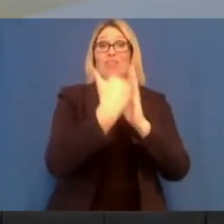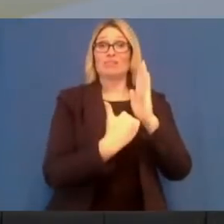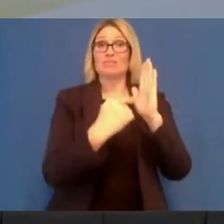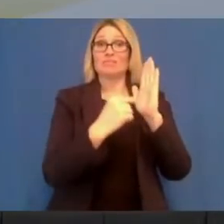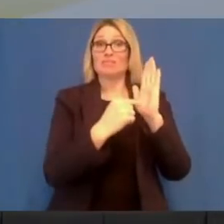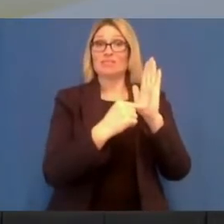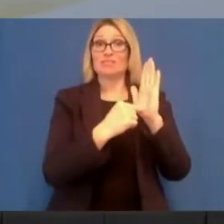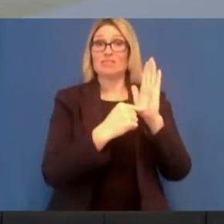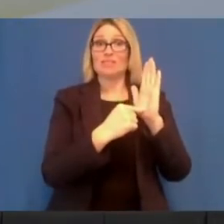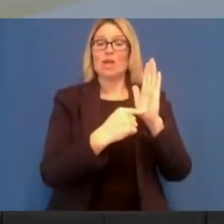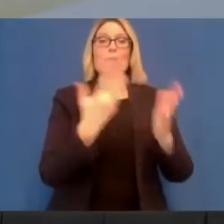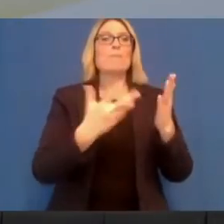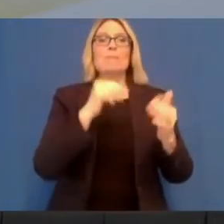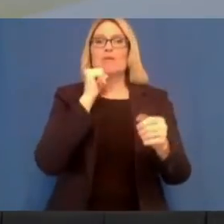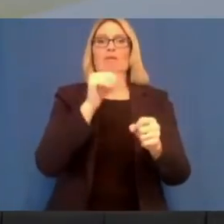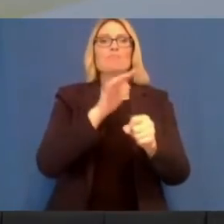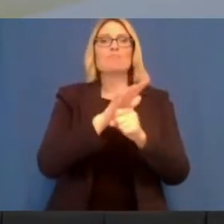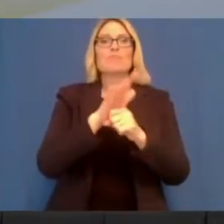have up-to-date